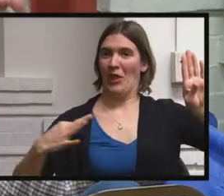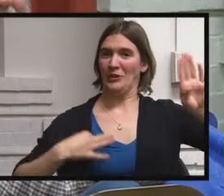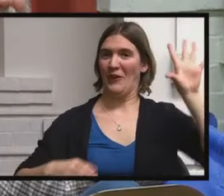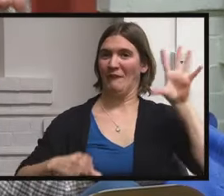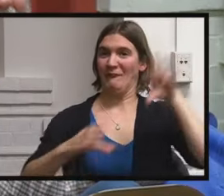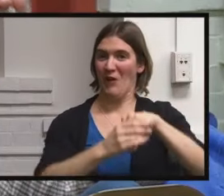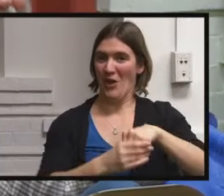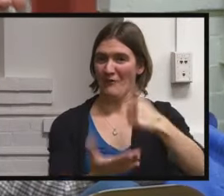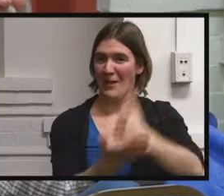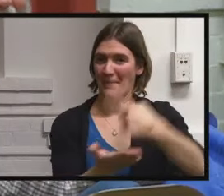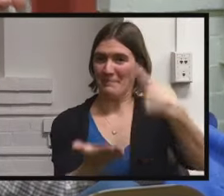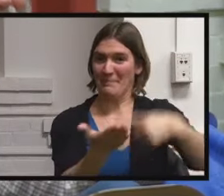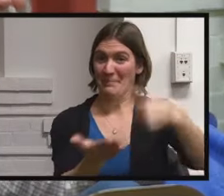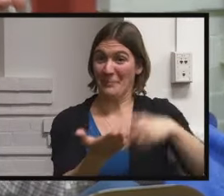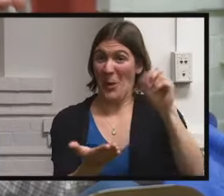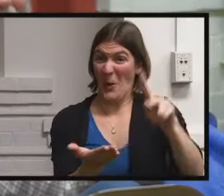discussion